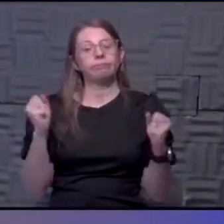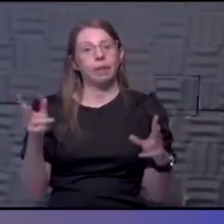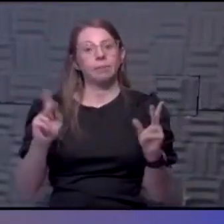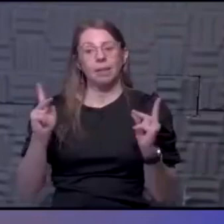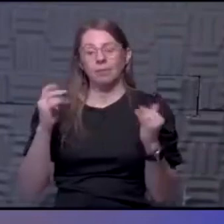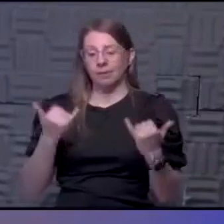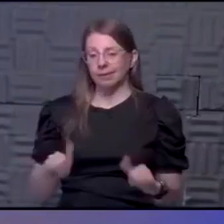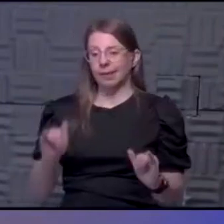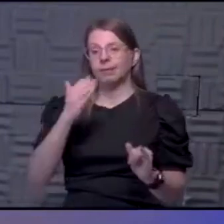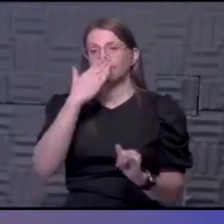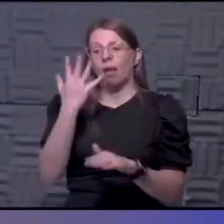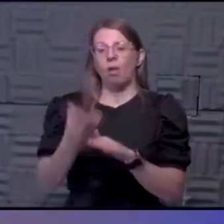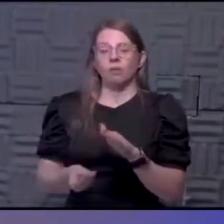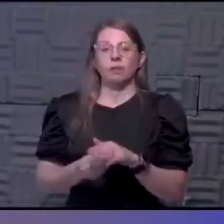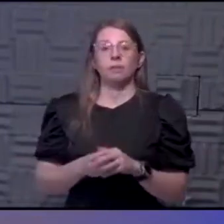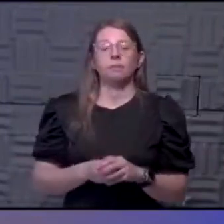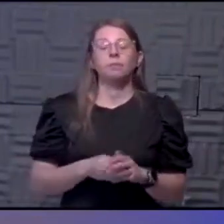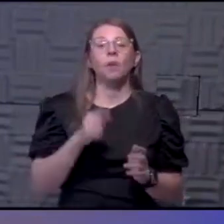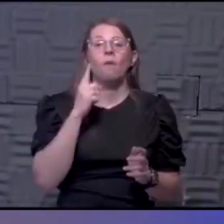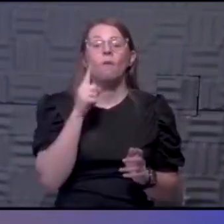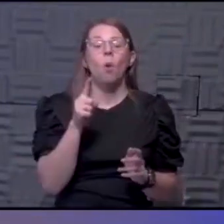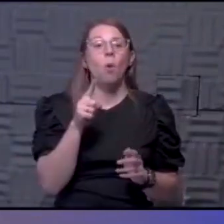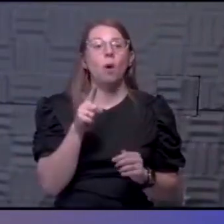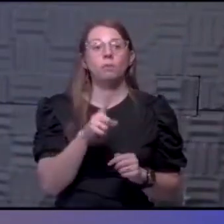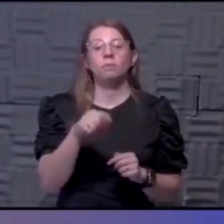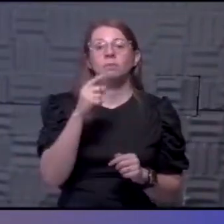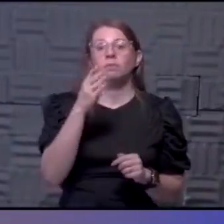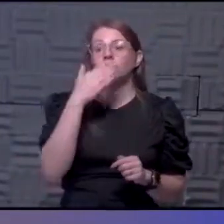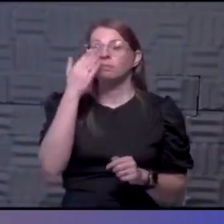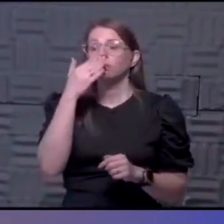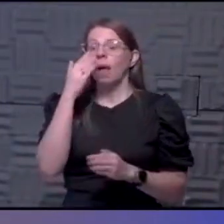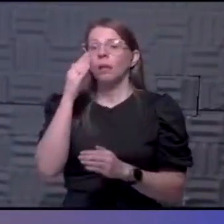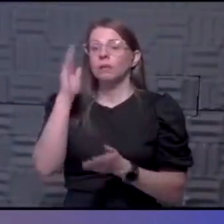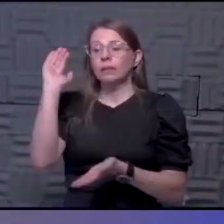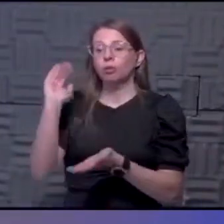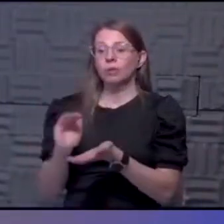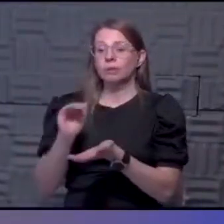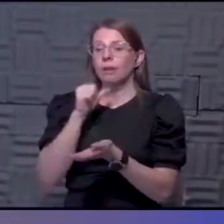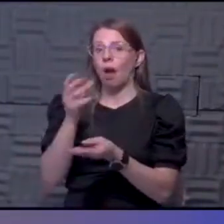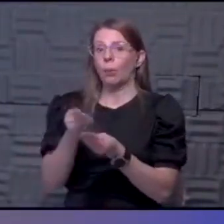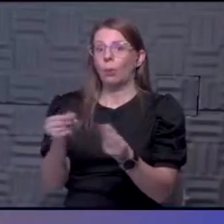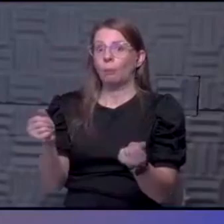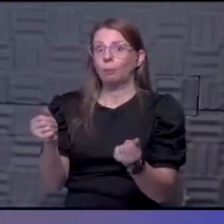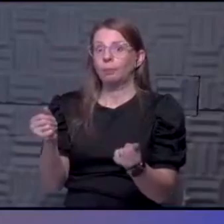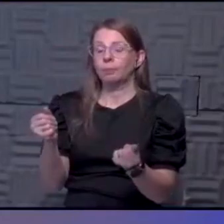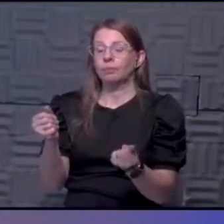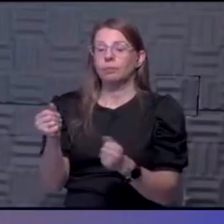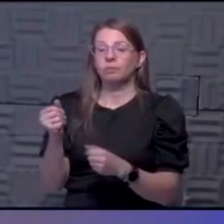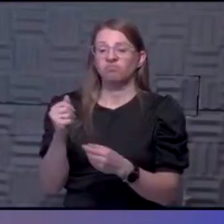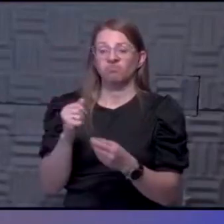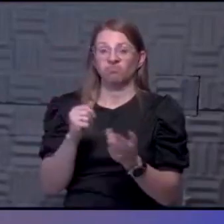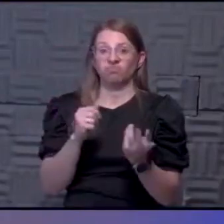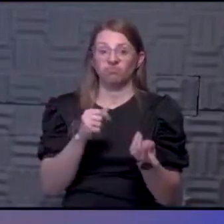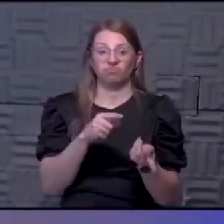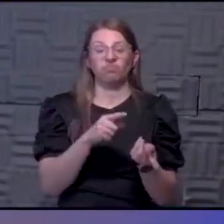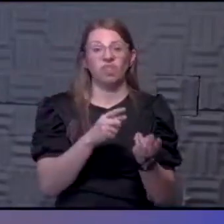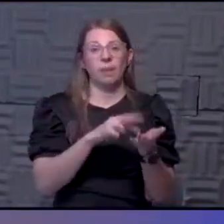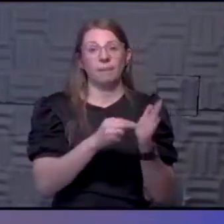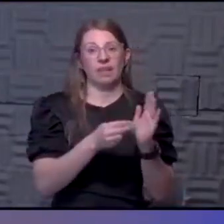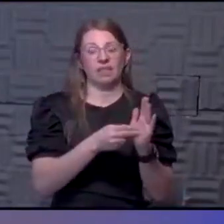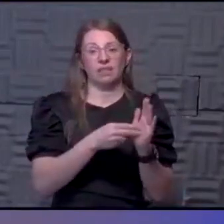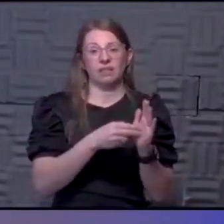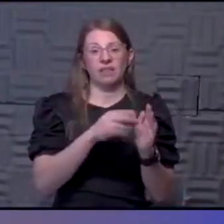that still have that smell loss. For those where their sense of smell was decreased, but it wasn't gone all the way, the numbers actually are a lot better.